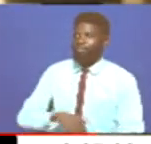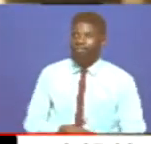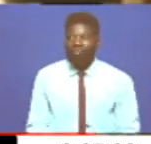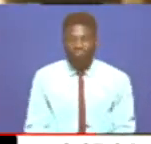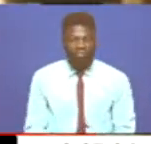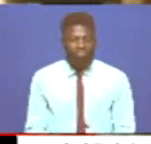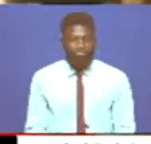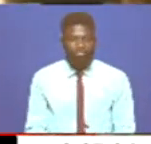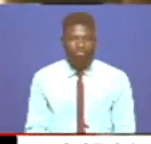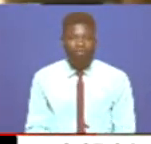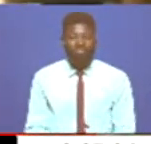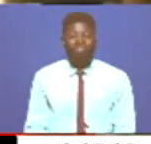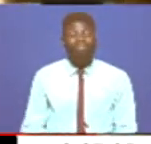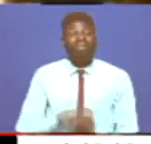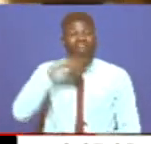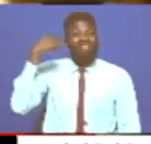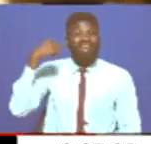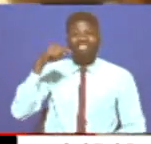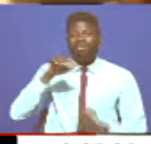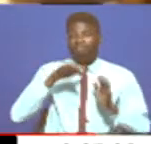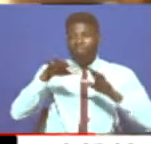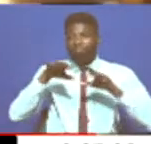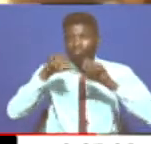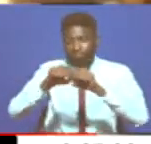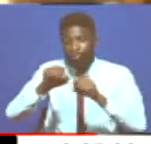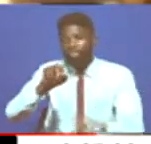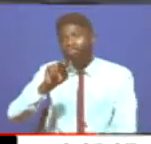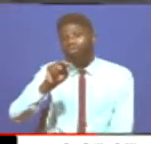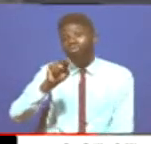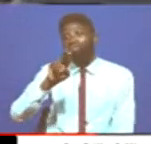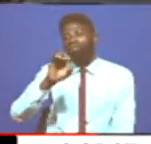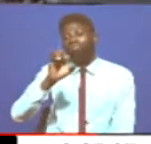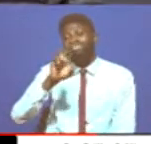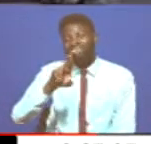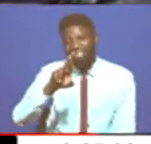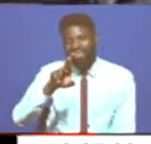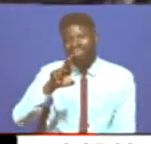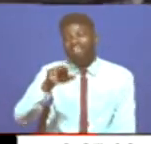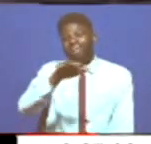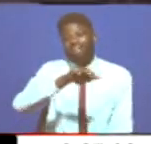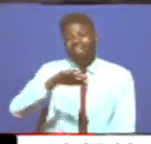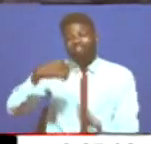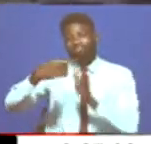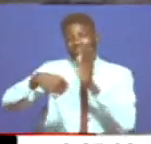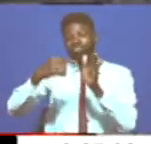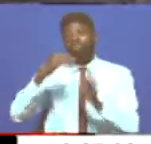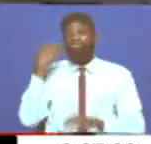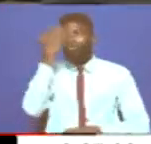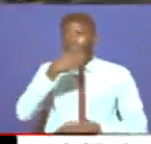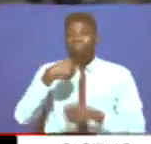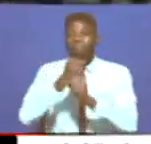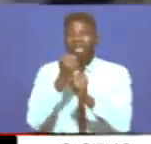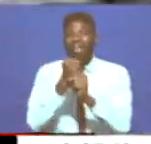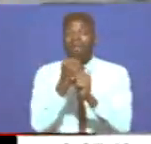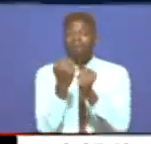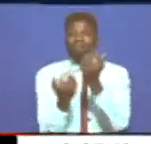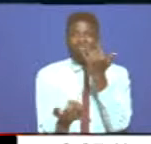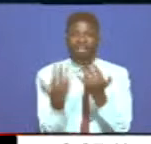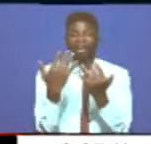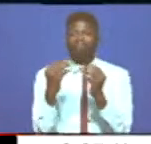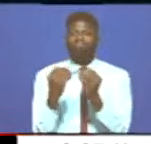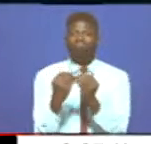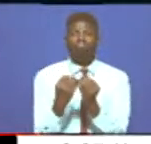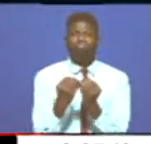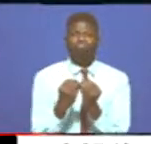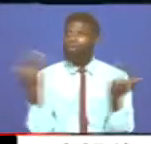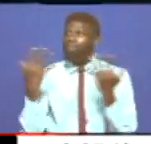A Russian attack on the largest nuclear plant in Europe caused a fire outbreak at the five-story training facility. The plant, however,